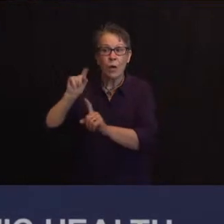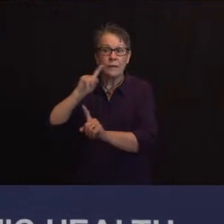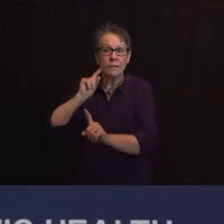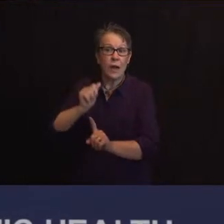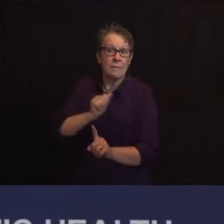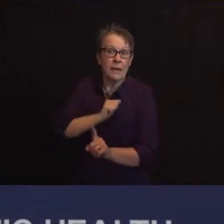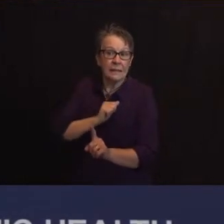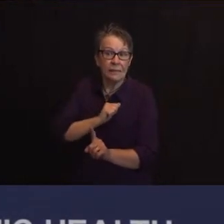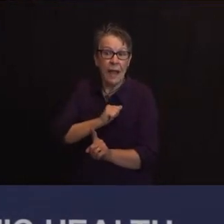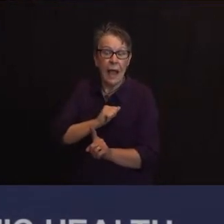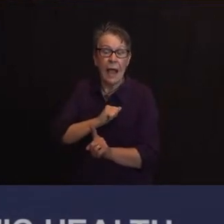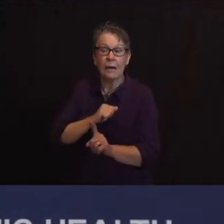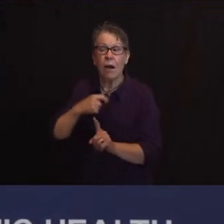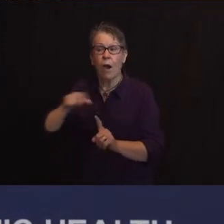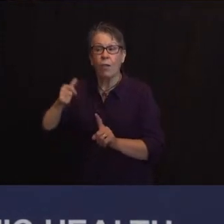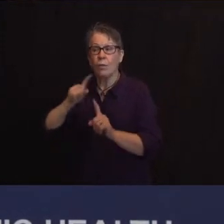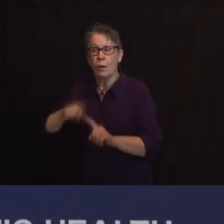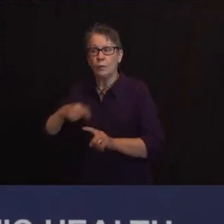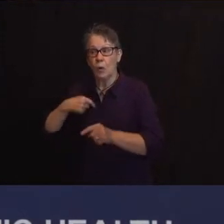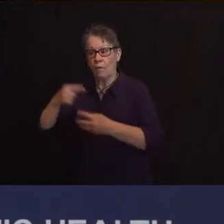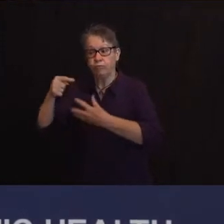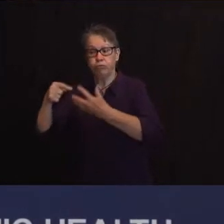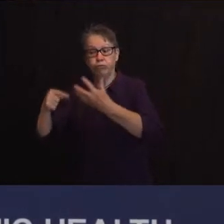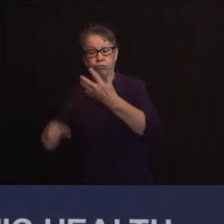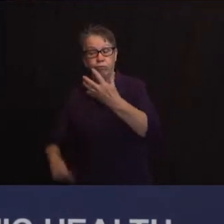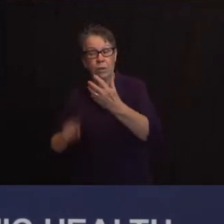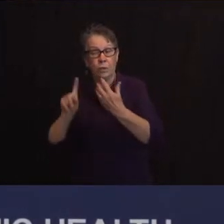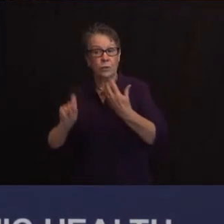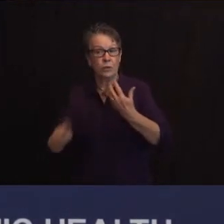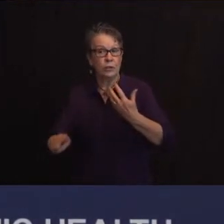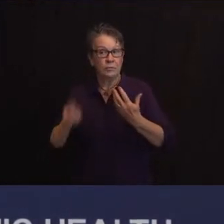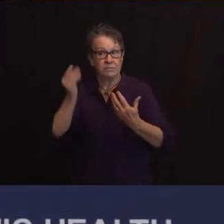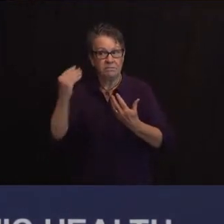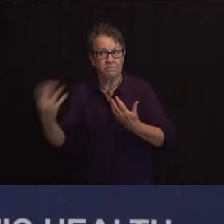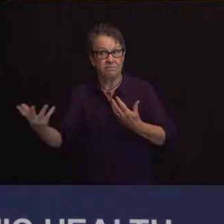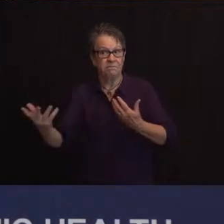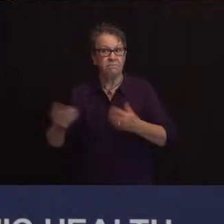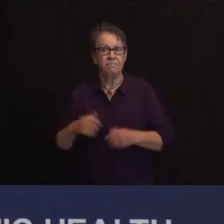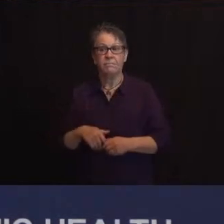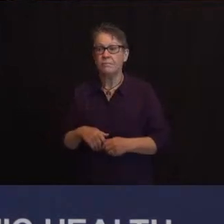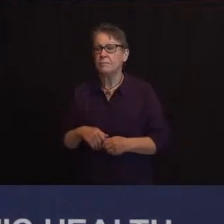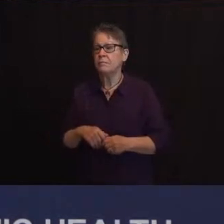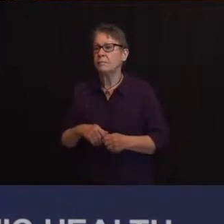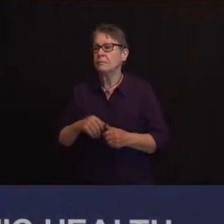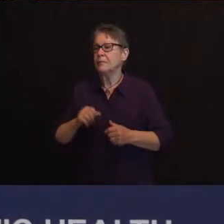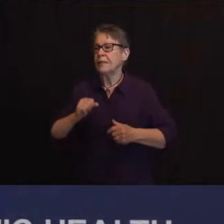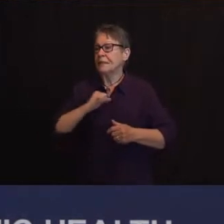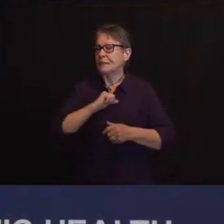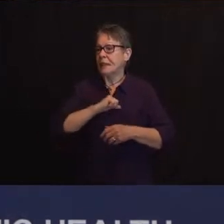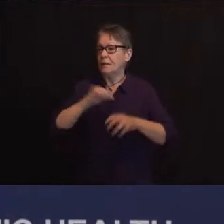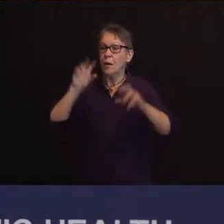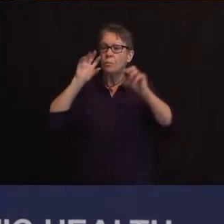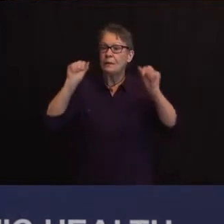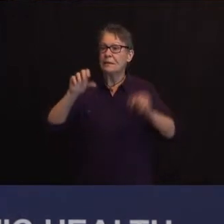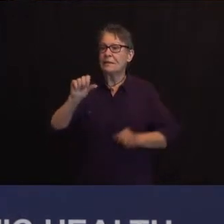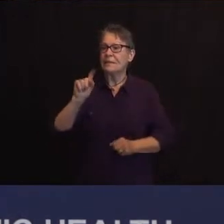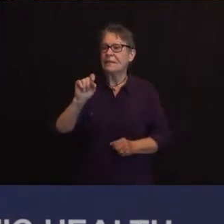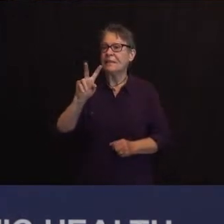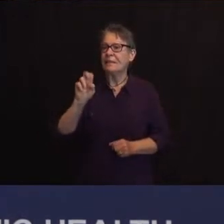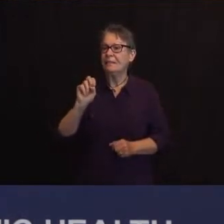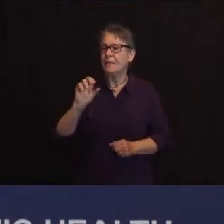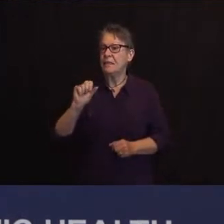little while. We'll see about that. So Senate President Steve Sweeney 15 months ago said that he wanted